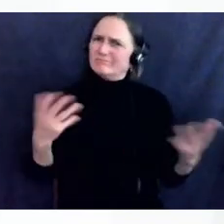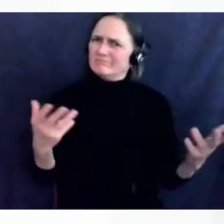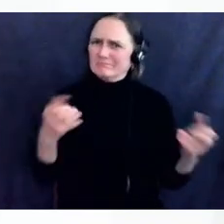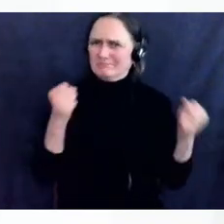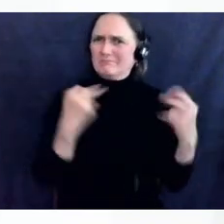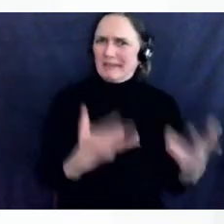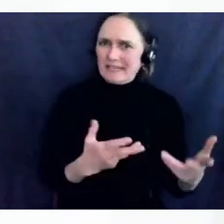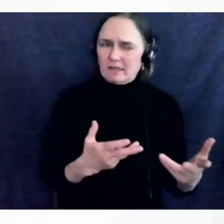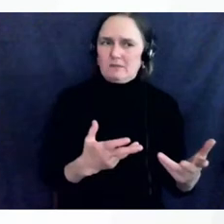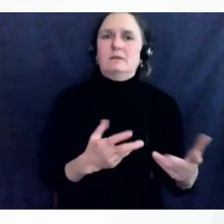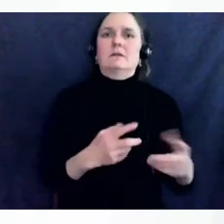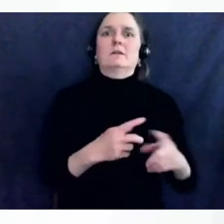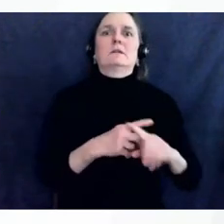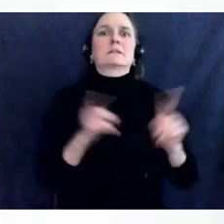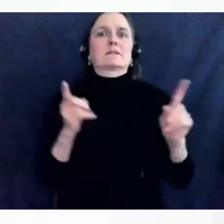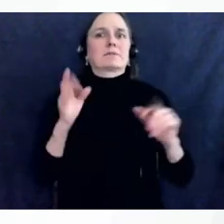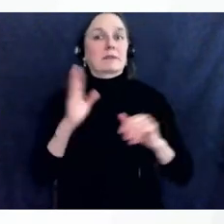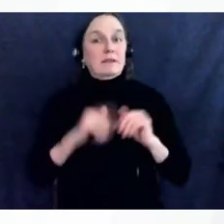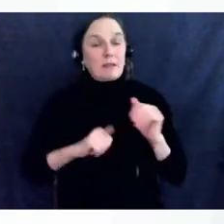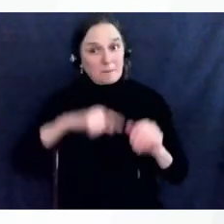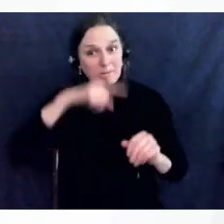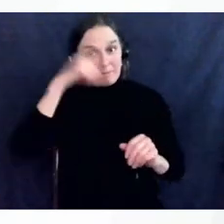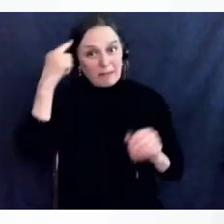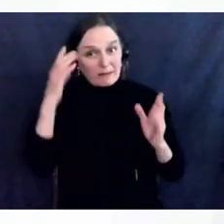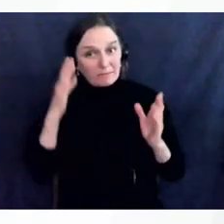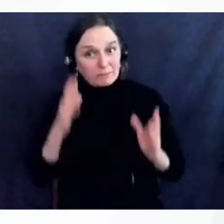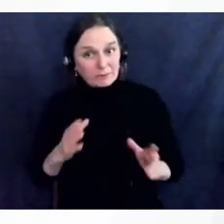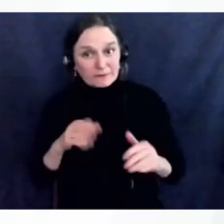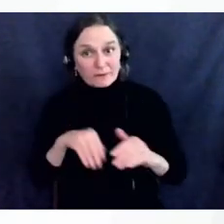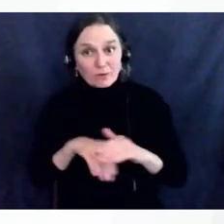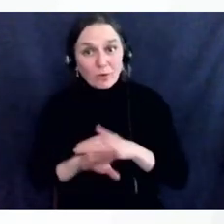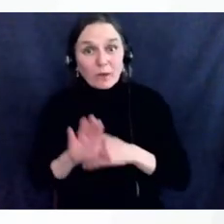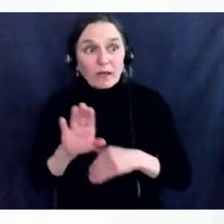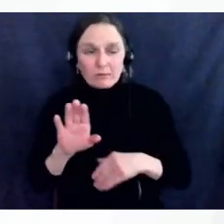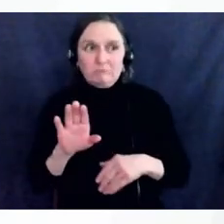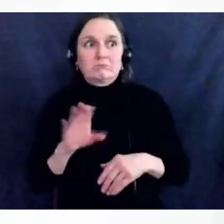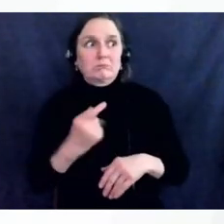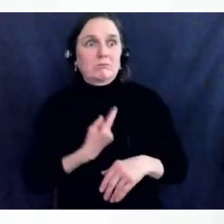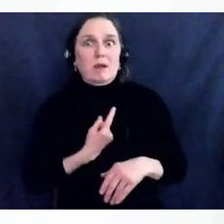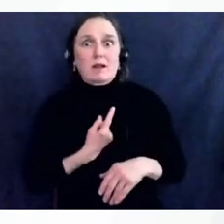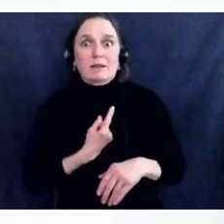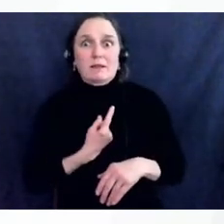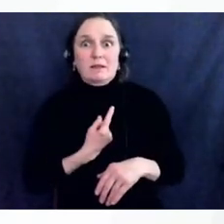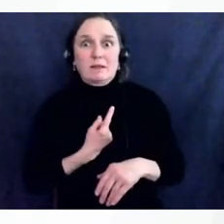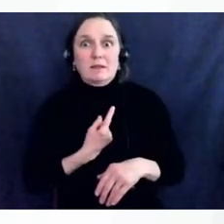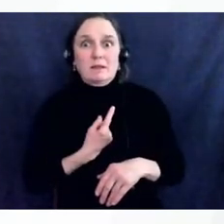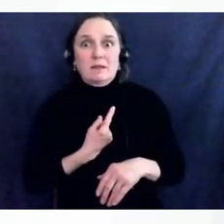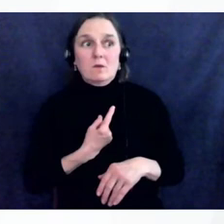looks like themselves and the apprehension that comes with that.